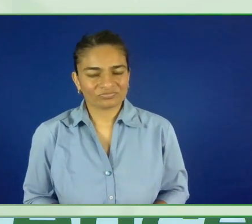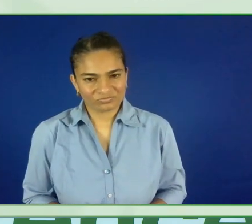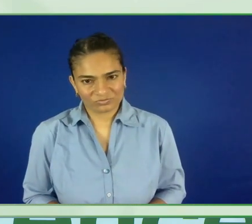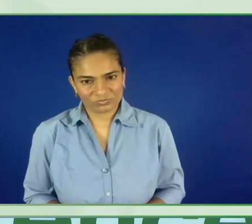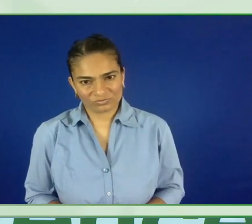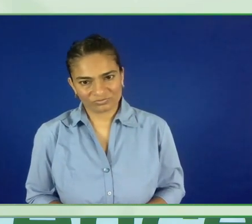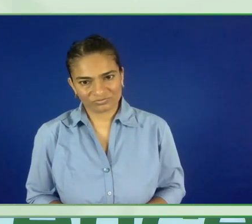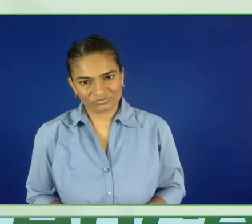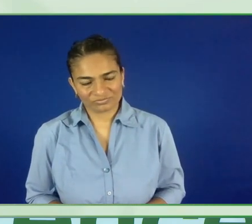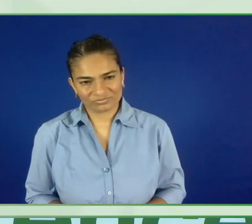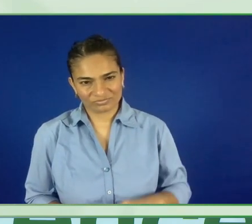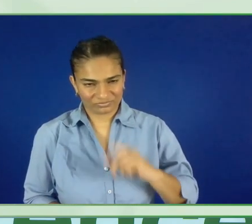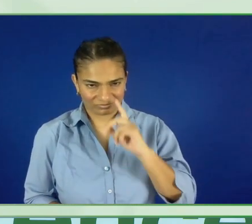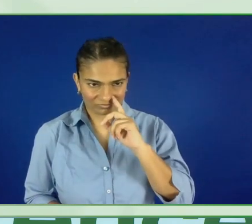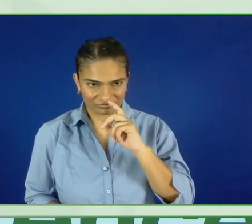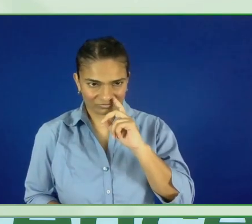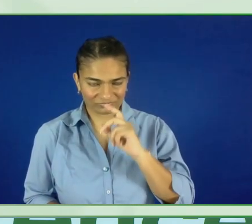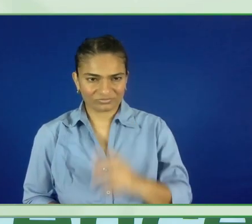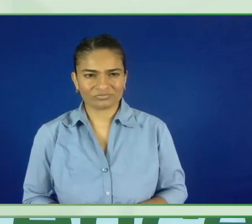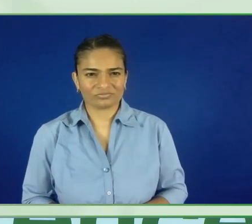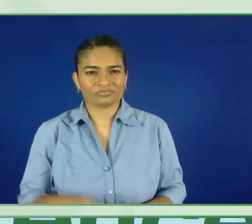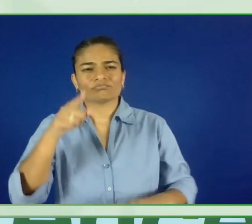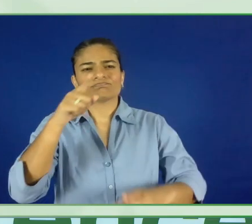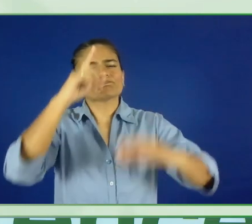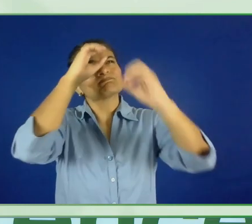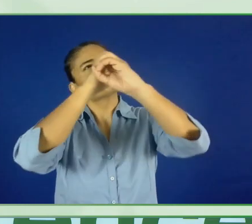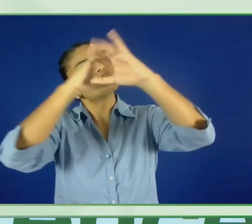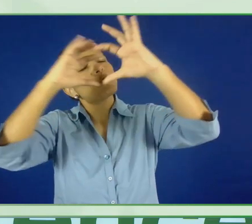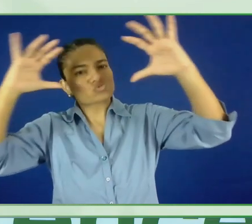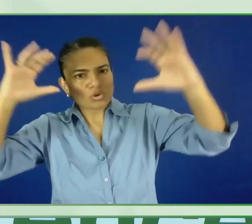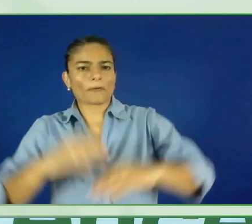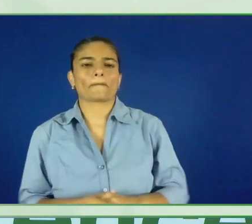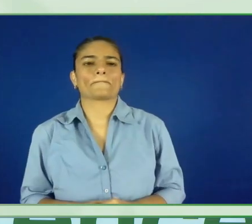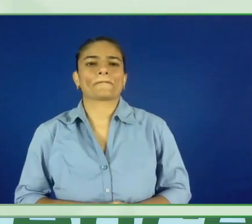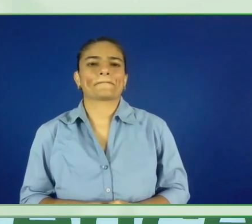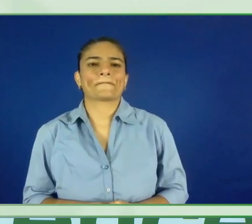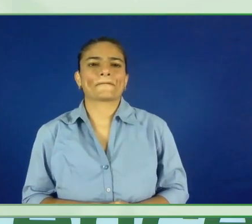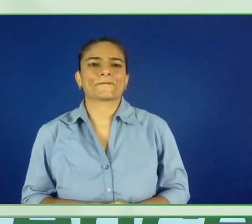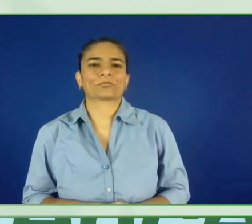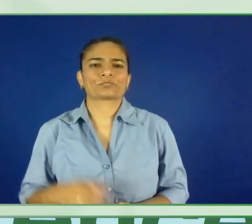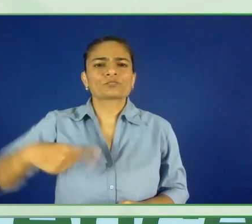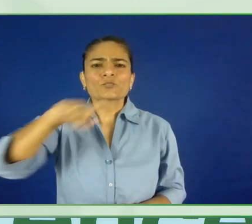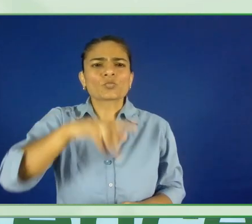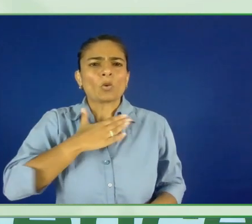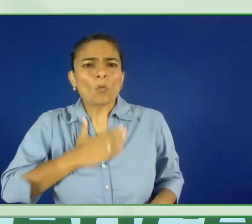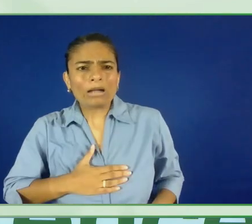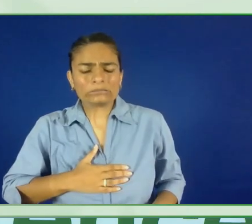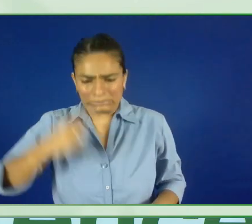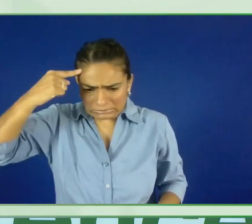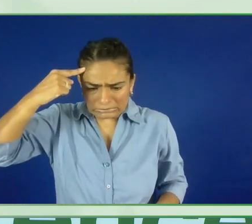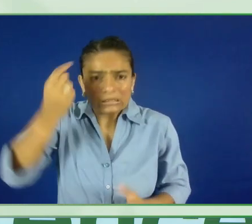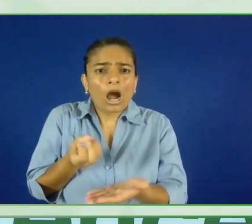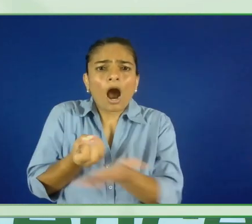we are searching in something and we are in a hurry. We need a